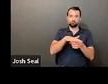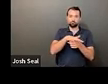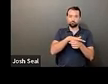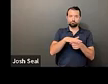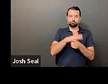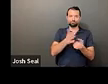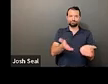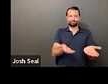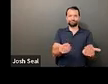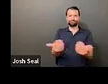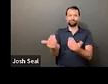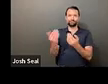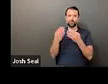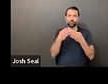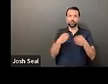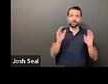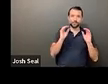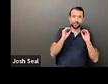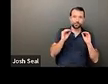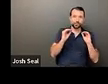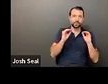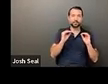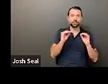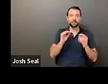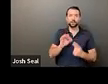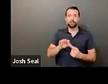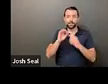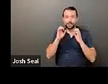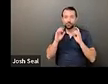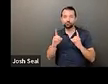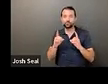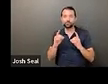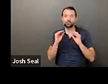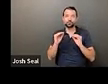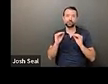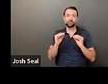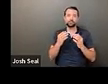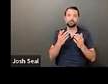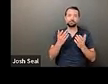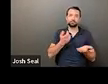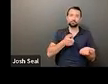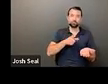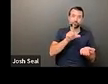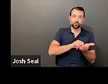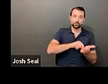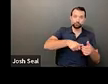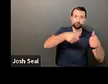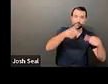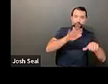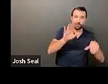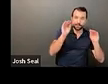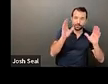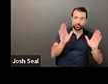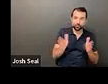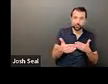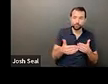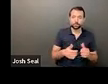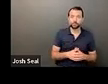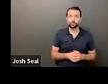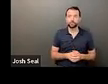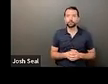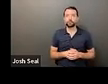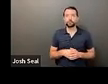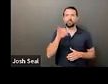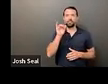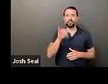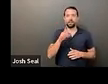ed buds. You know, put a little post-it up in the teacher's room. You know, the discipline and manifestation determination piece, that's not